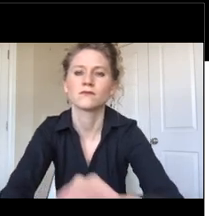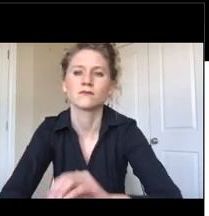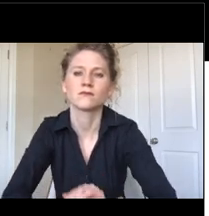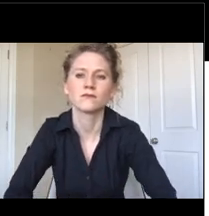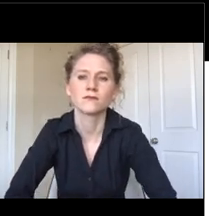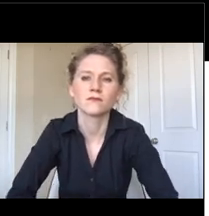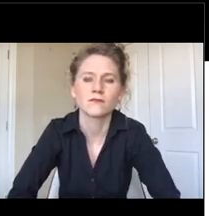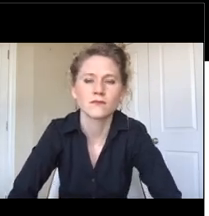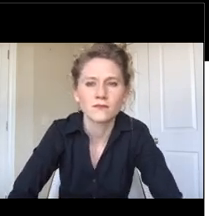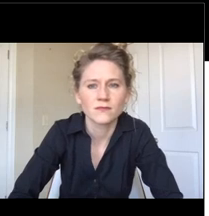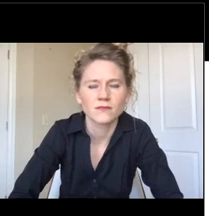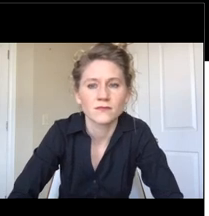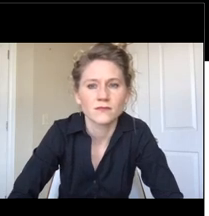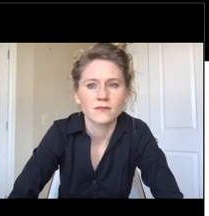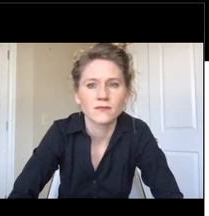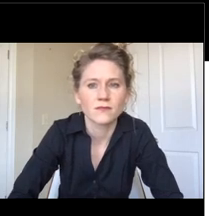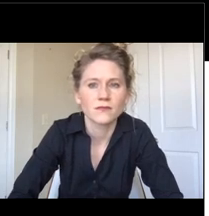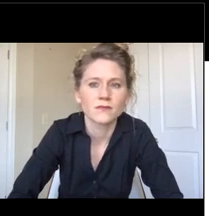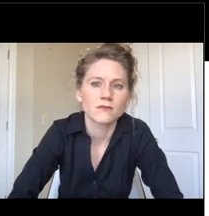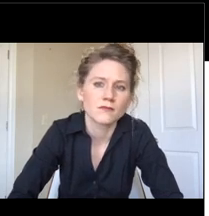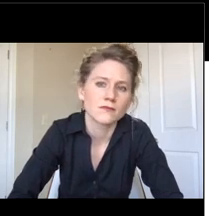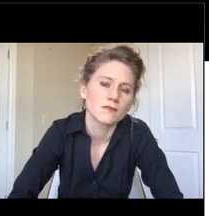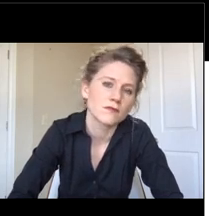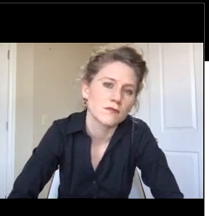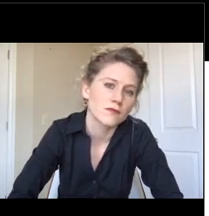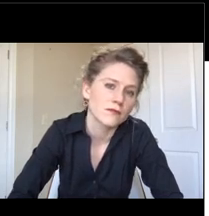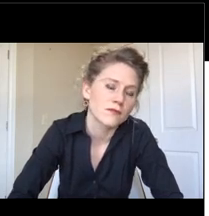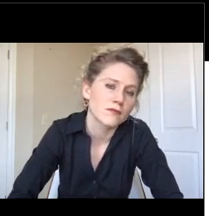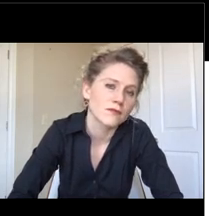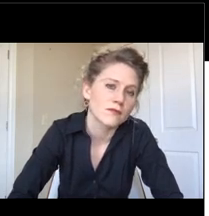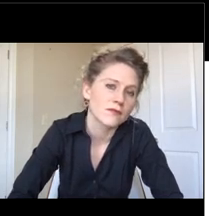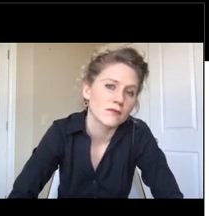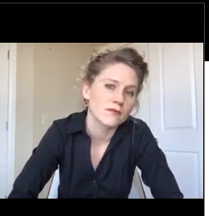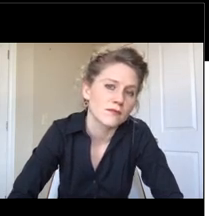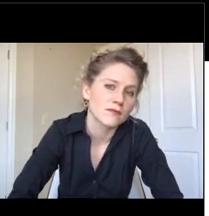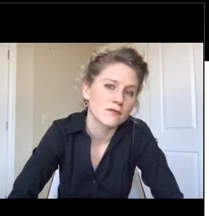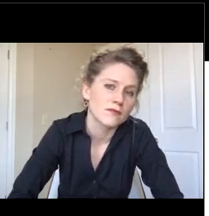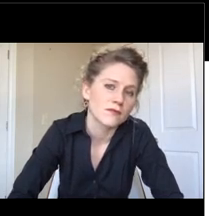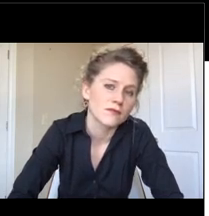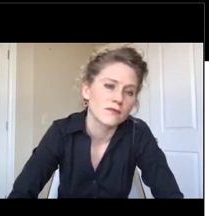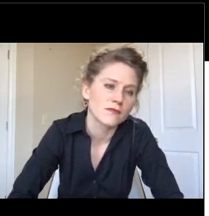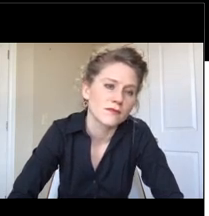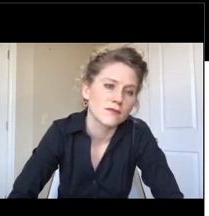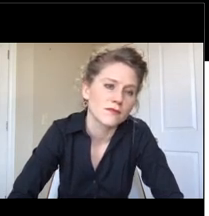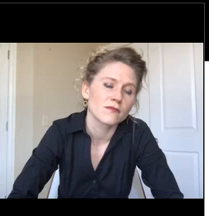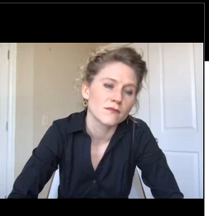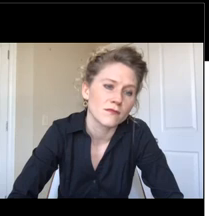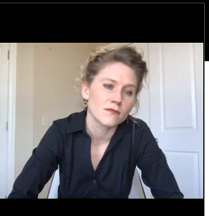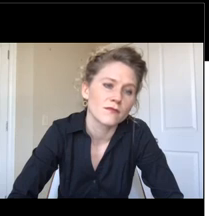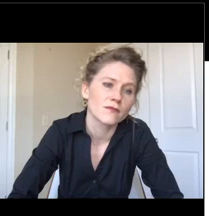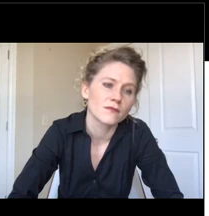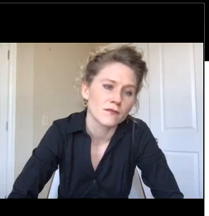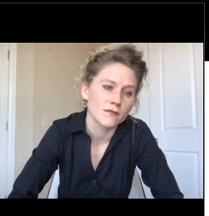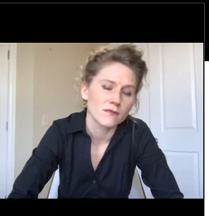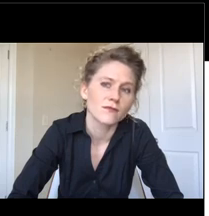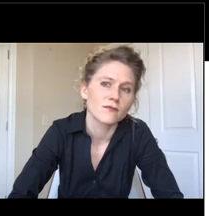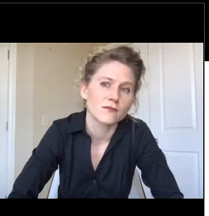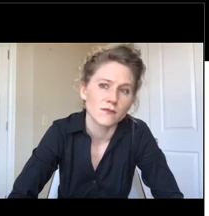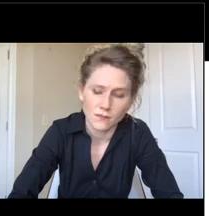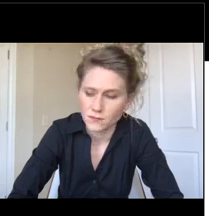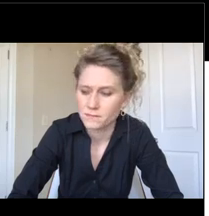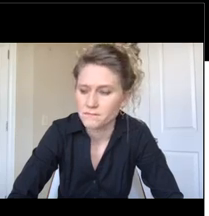The stipulation with that money was that we needed shovel ready projects. We needed projects that we can get out right away because that was our direction.